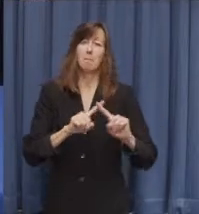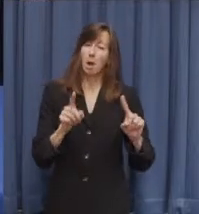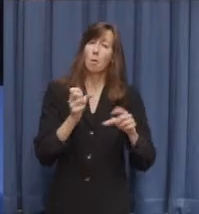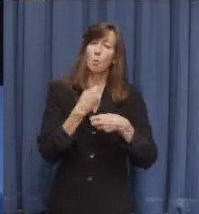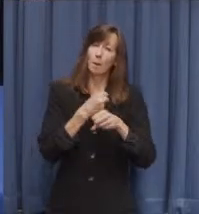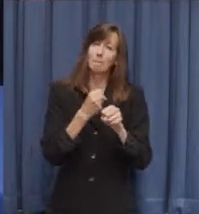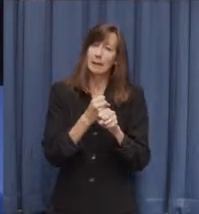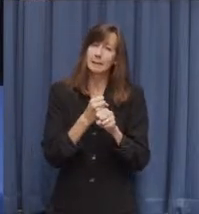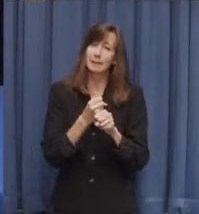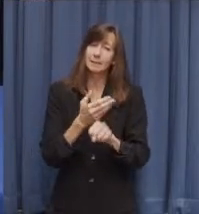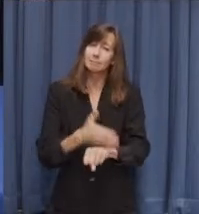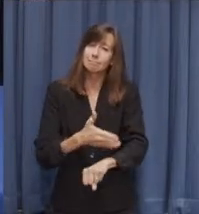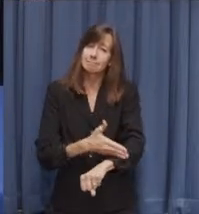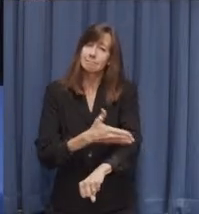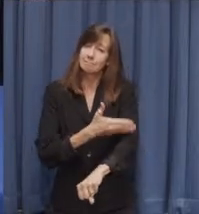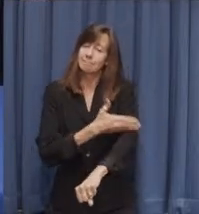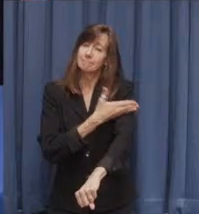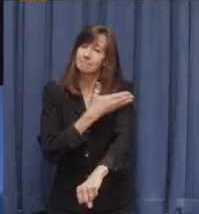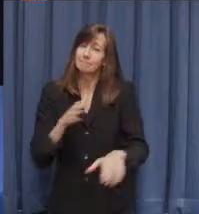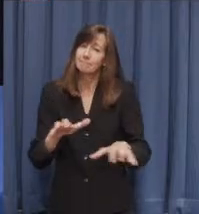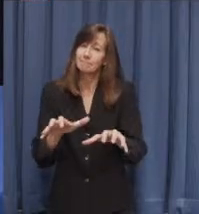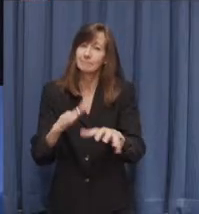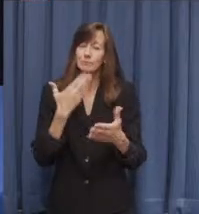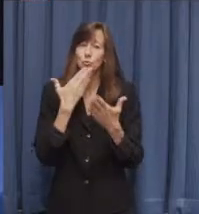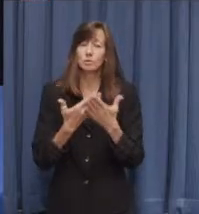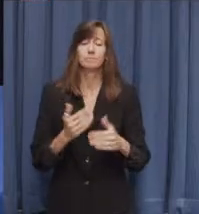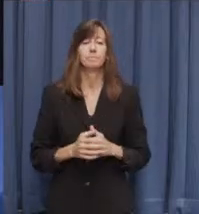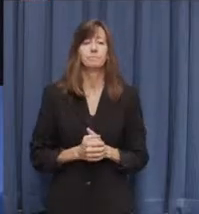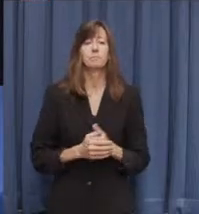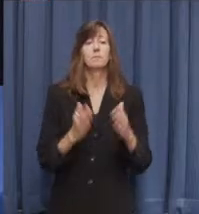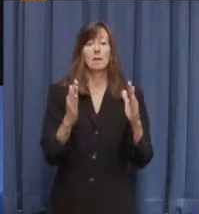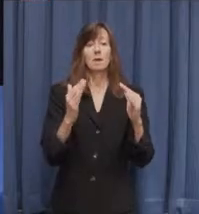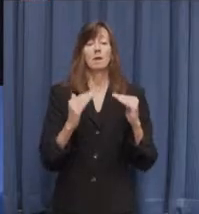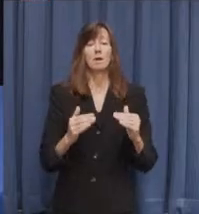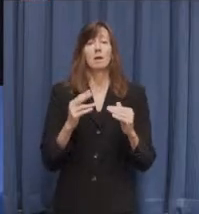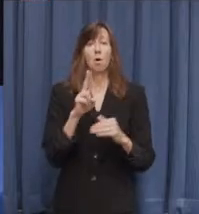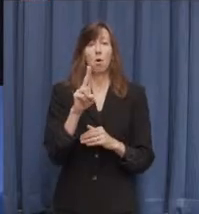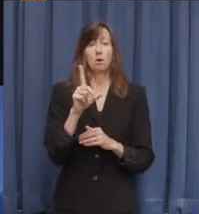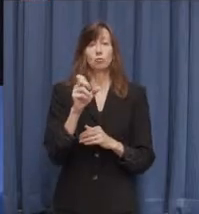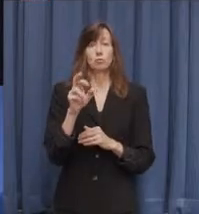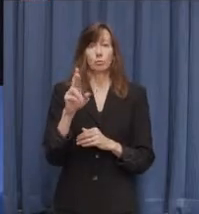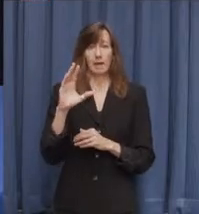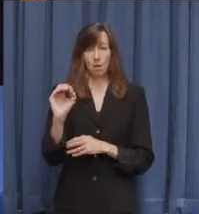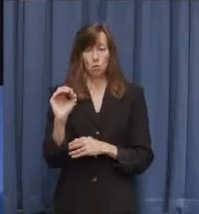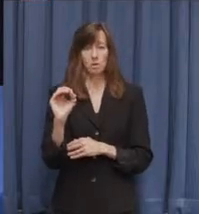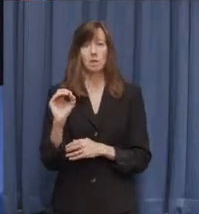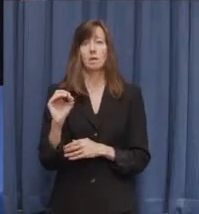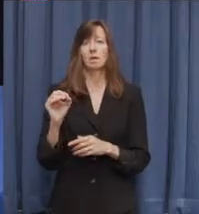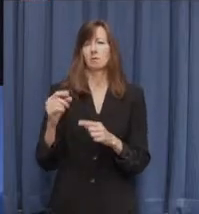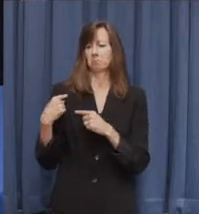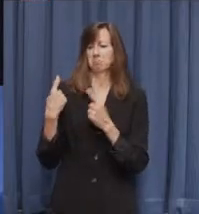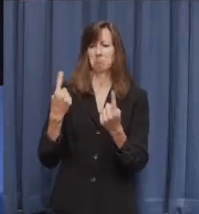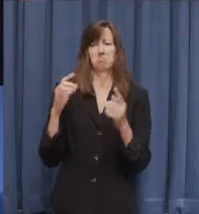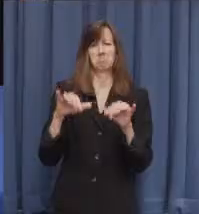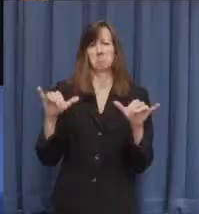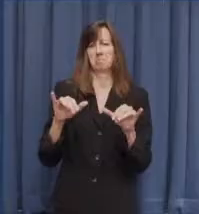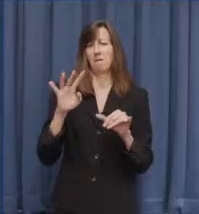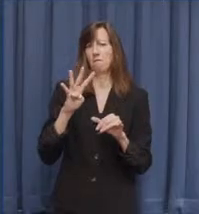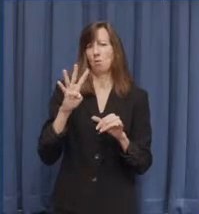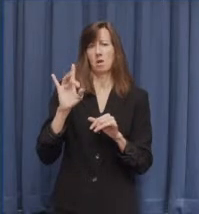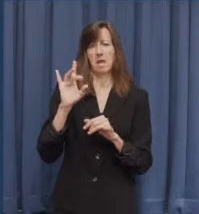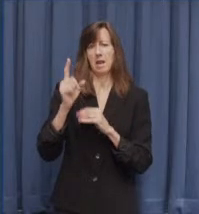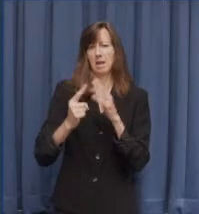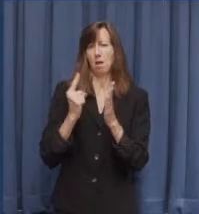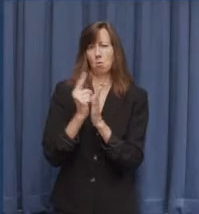Back to Ulster County, in terms of hospitalizations, we remain where we were 48 hours ago, which is a good number. Only